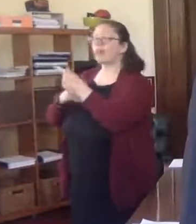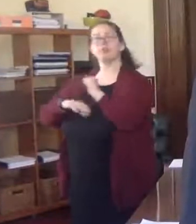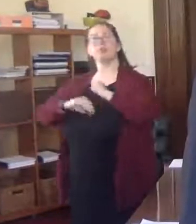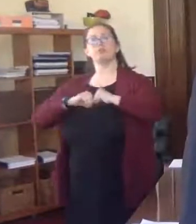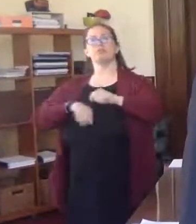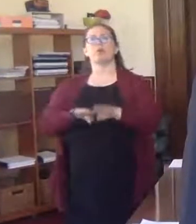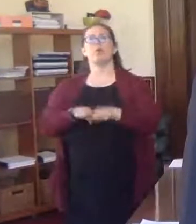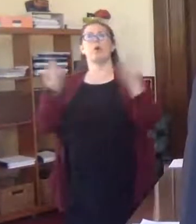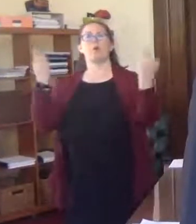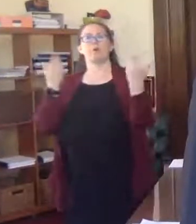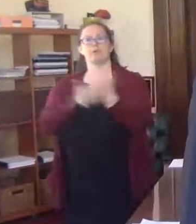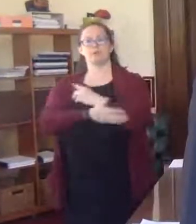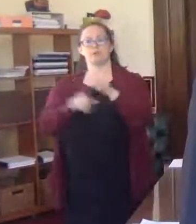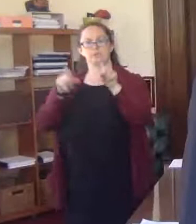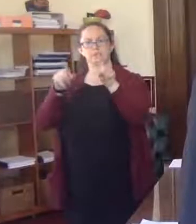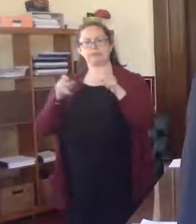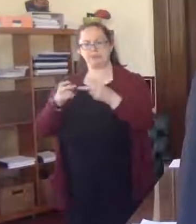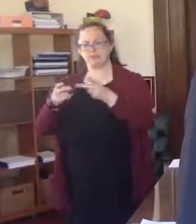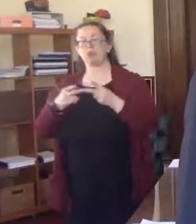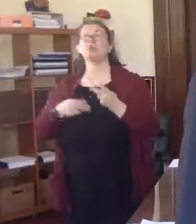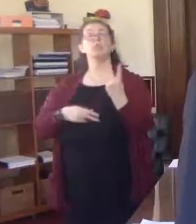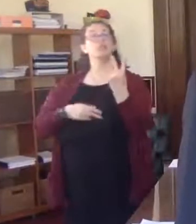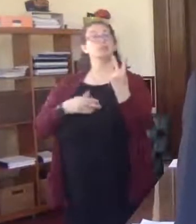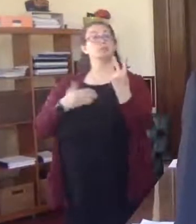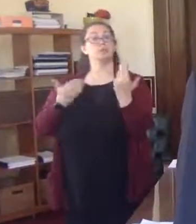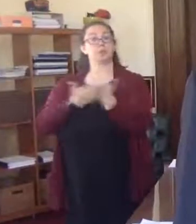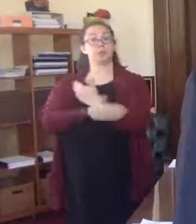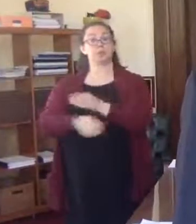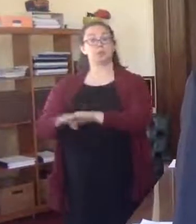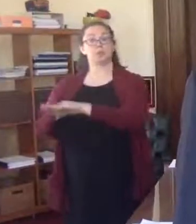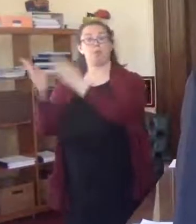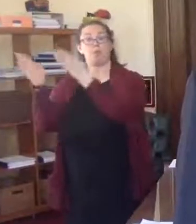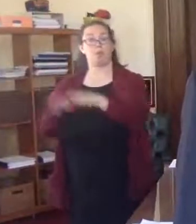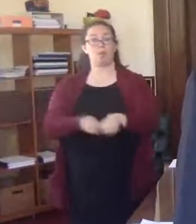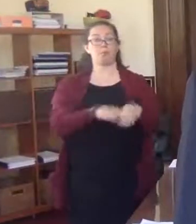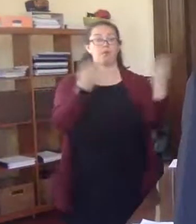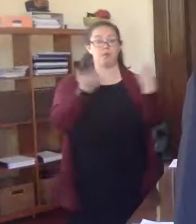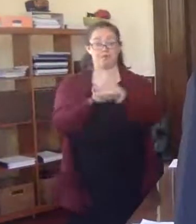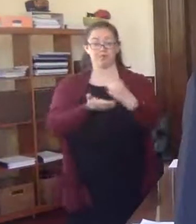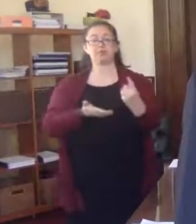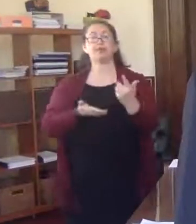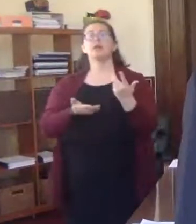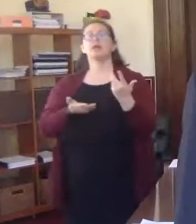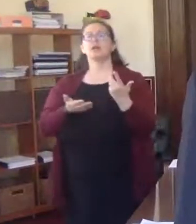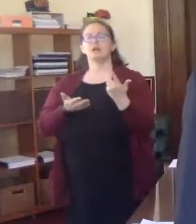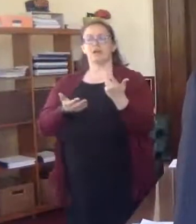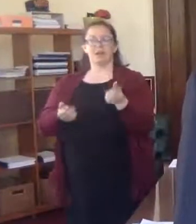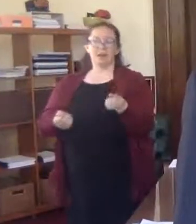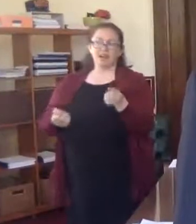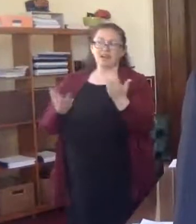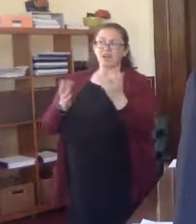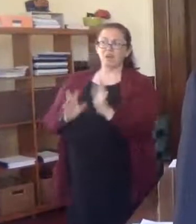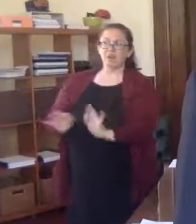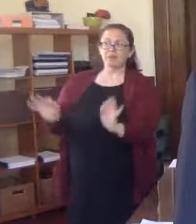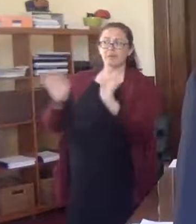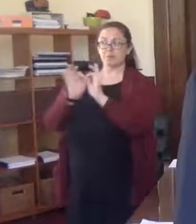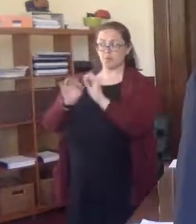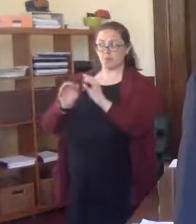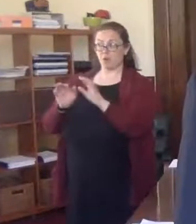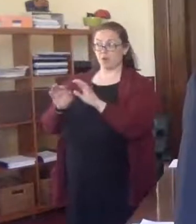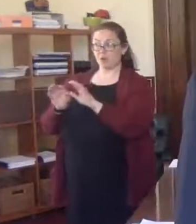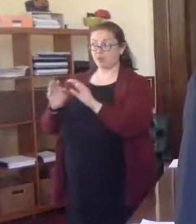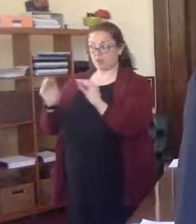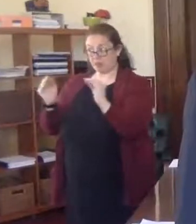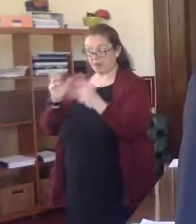sites. Mm-hmm. We have 2 more opening in the city this week. Right. How important is the expansion of access to testing in